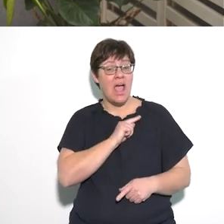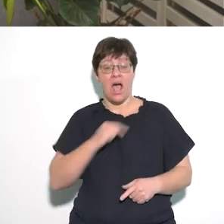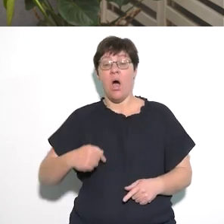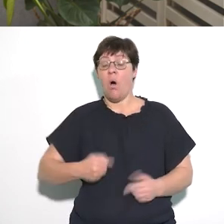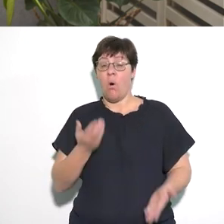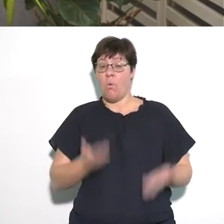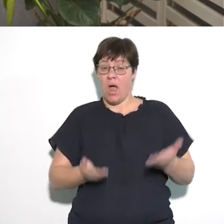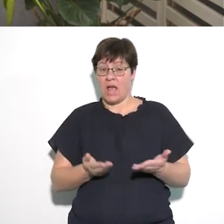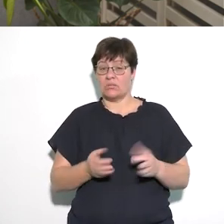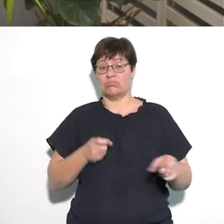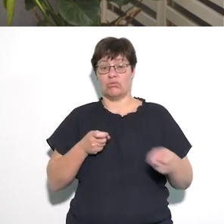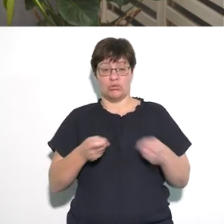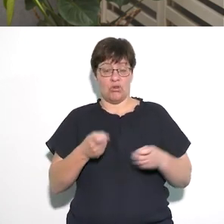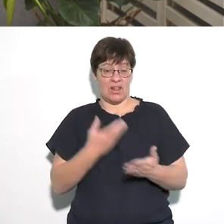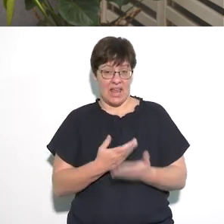our weight,